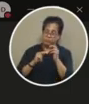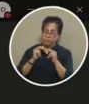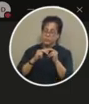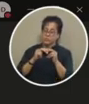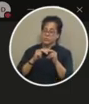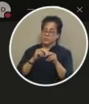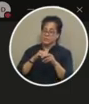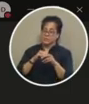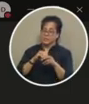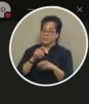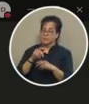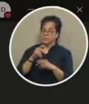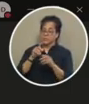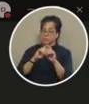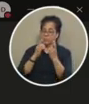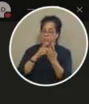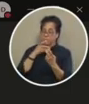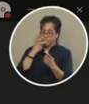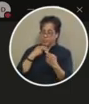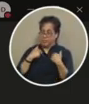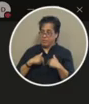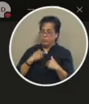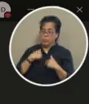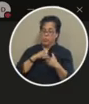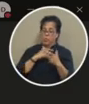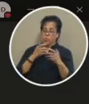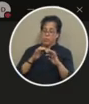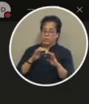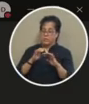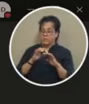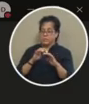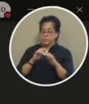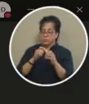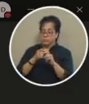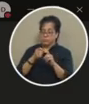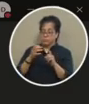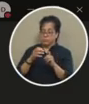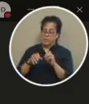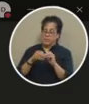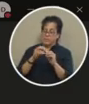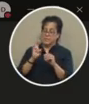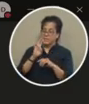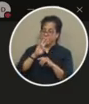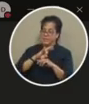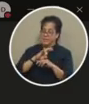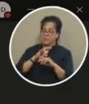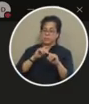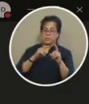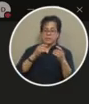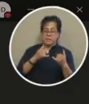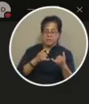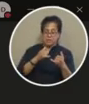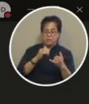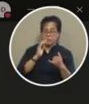Department of Public Health's laboratory. So we've already expanded to 7 days a week and multiple tests per day. This will give us the backfill we need with personnel